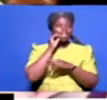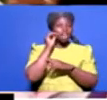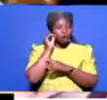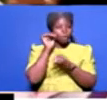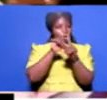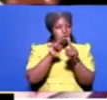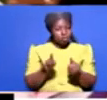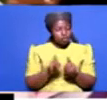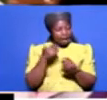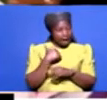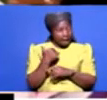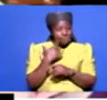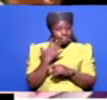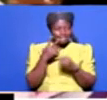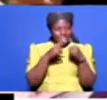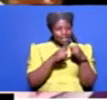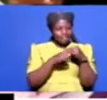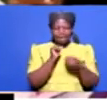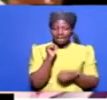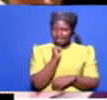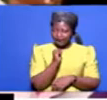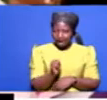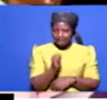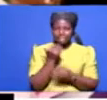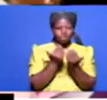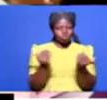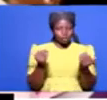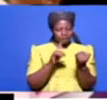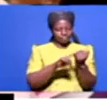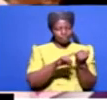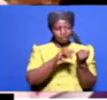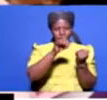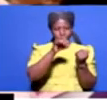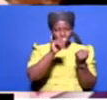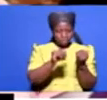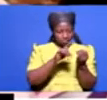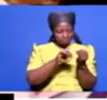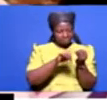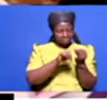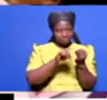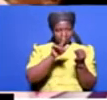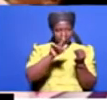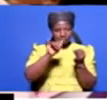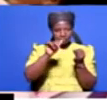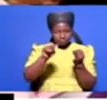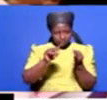seven grandchildren, being Joy Marie, Ryan Mwai,